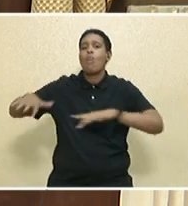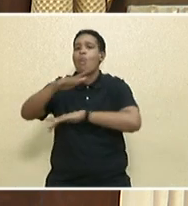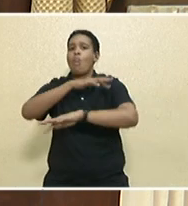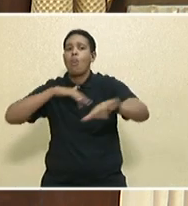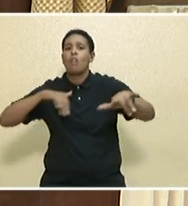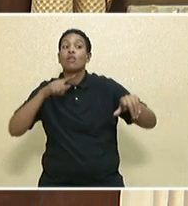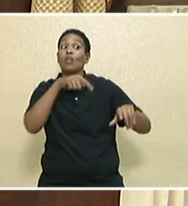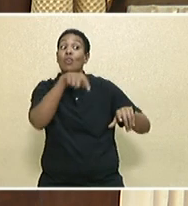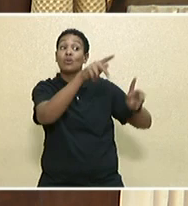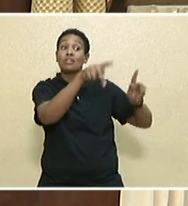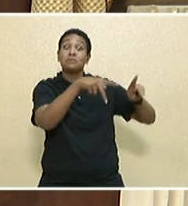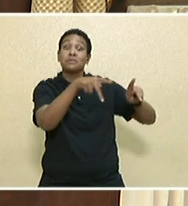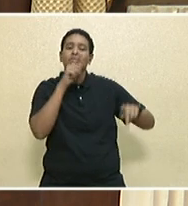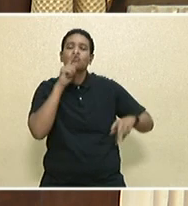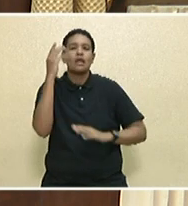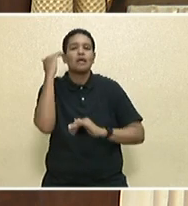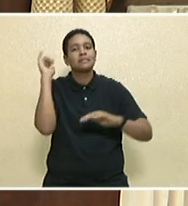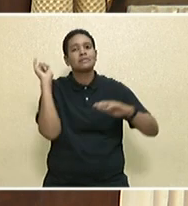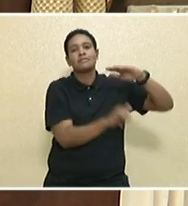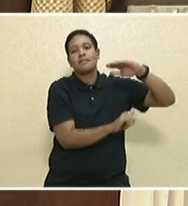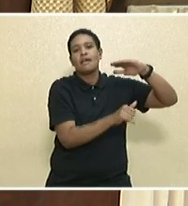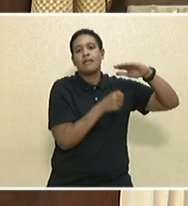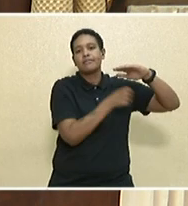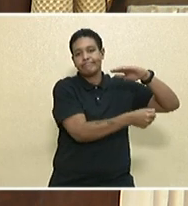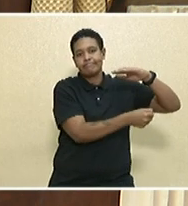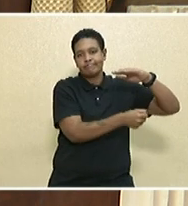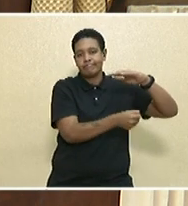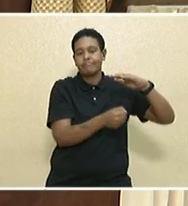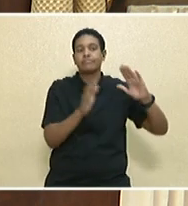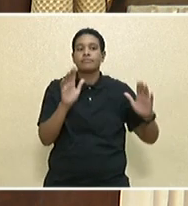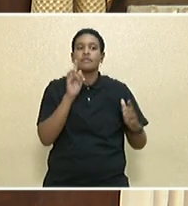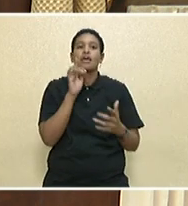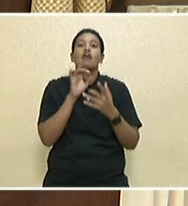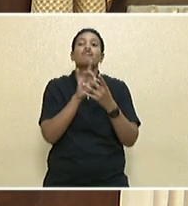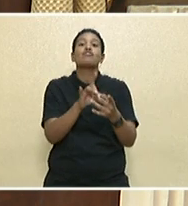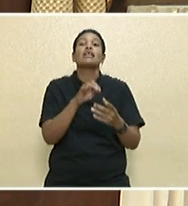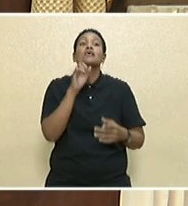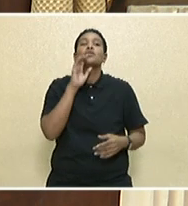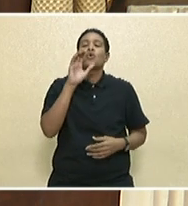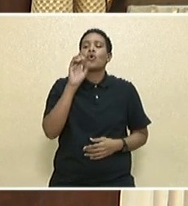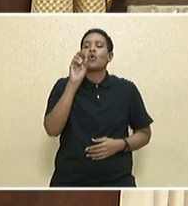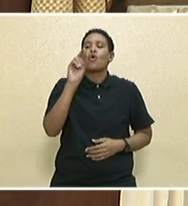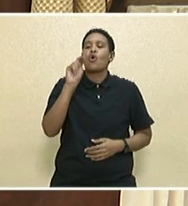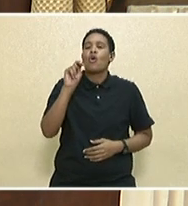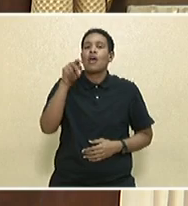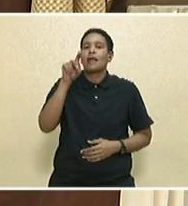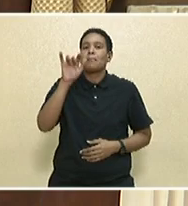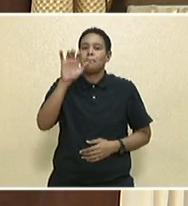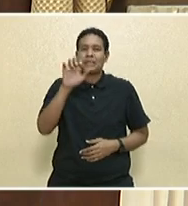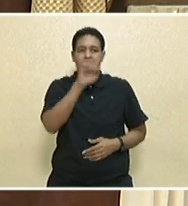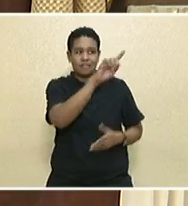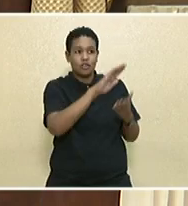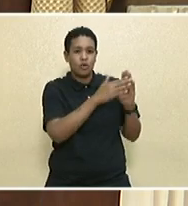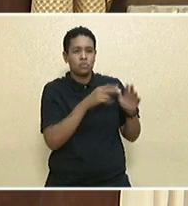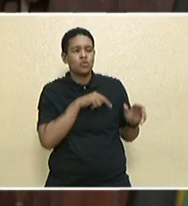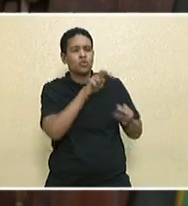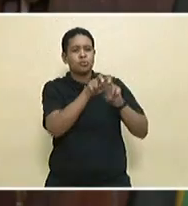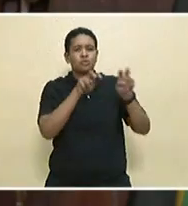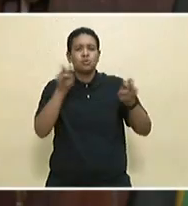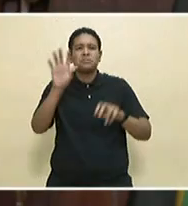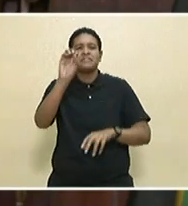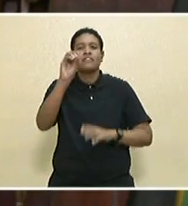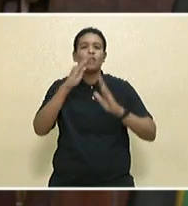be expected to remain as such. As it relates to current piece, we visited some 50 householders so